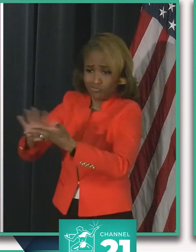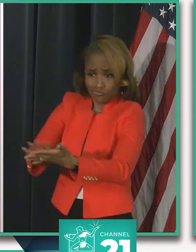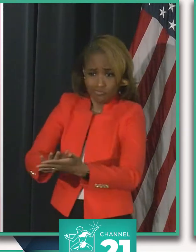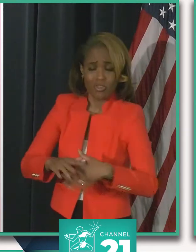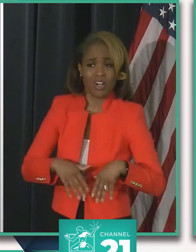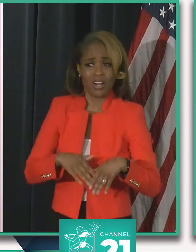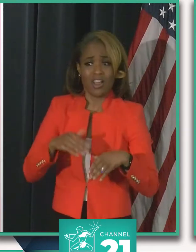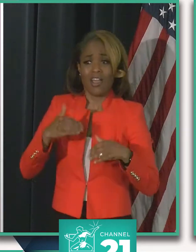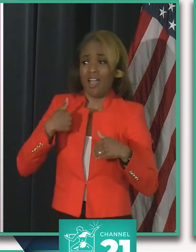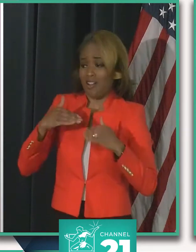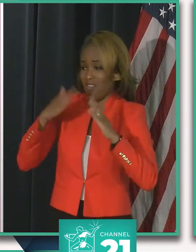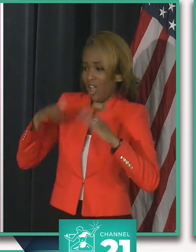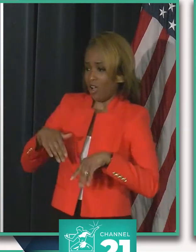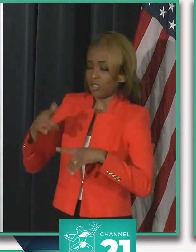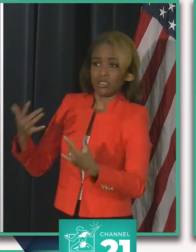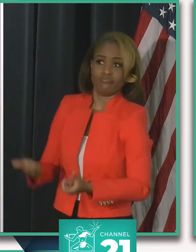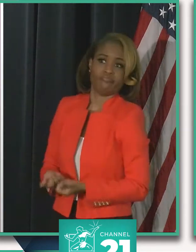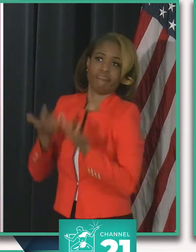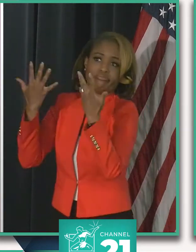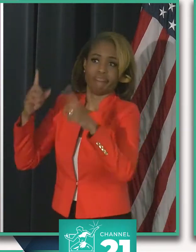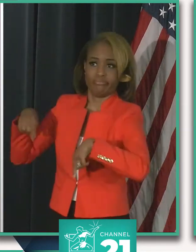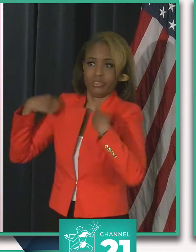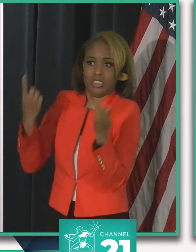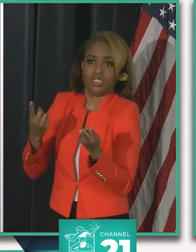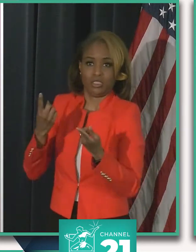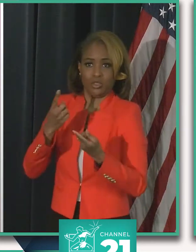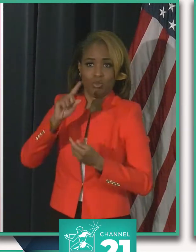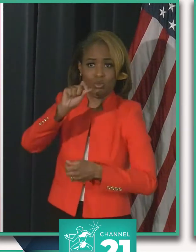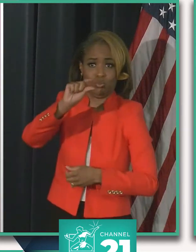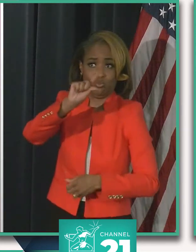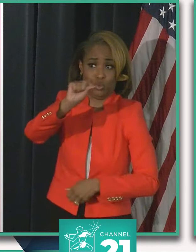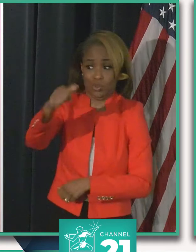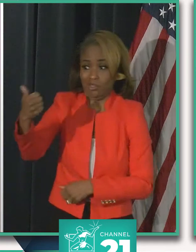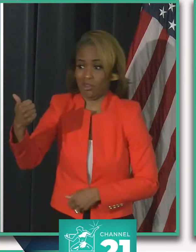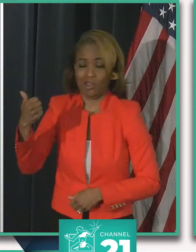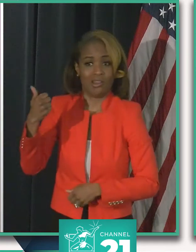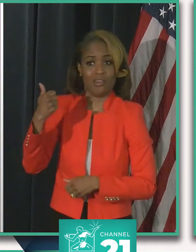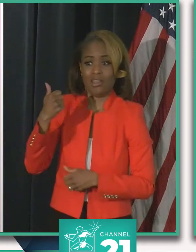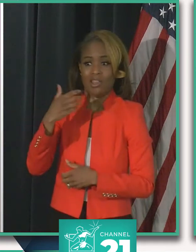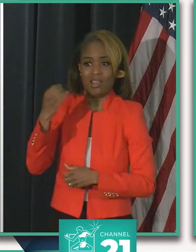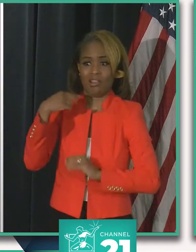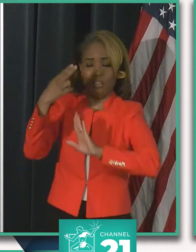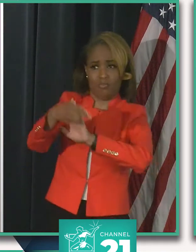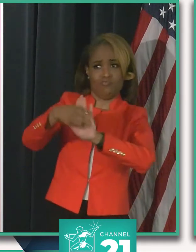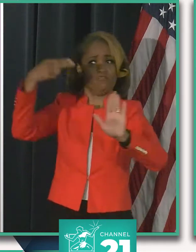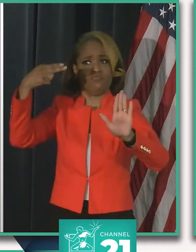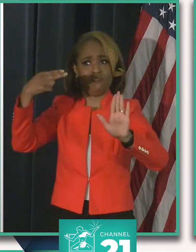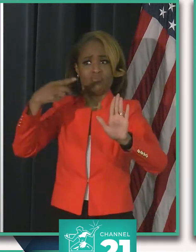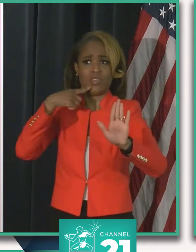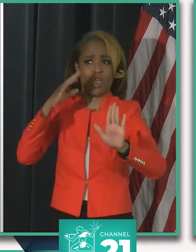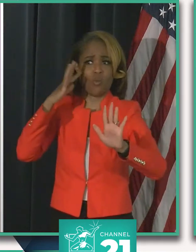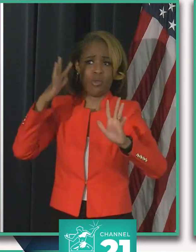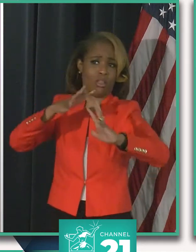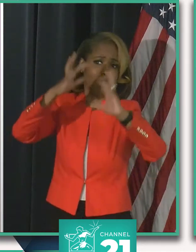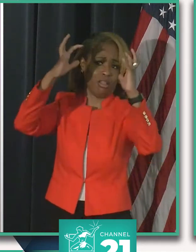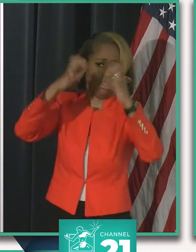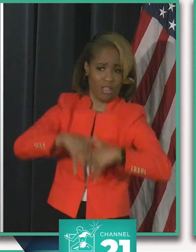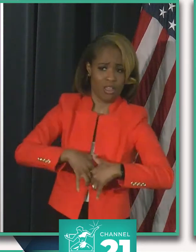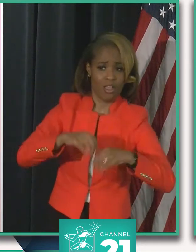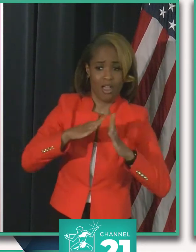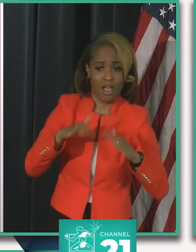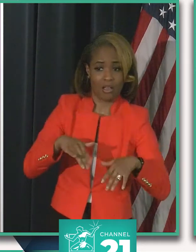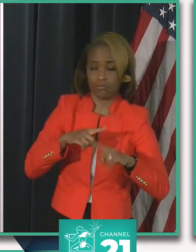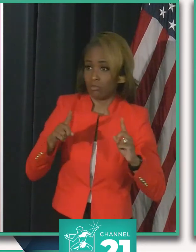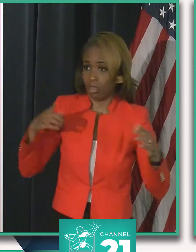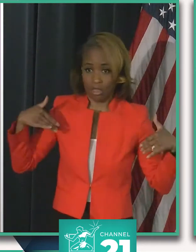We got houses over here that's been burnt up since 2010 that they had red tags and said were supposed to be torn down. They haven't